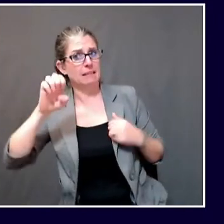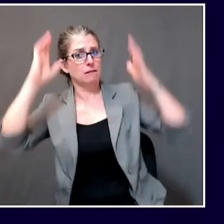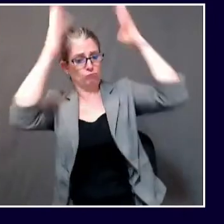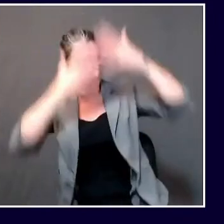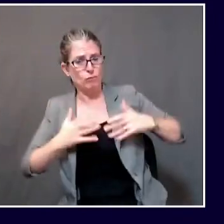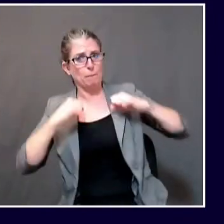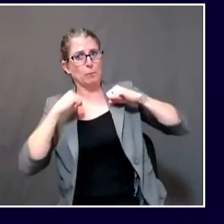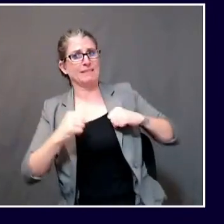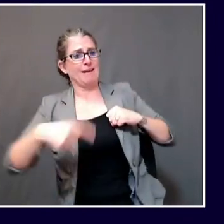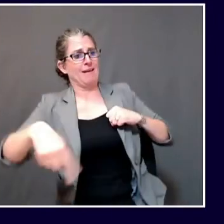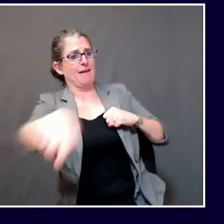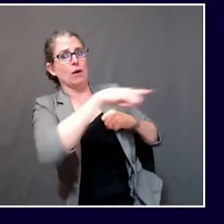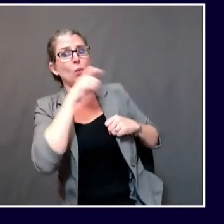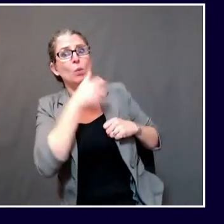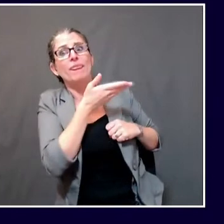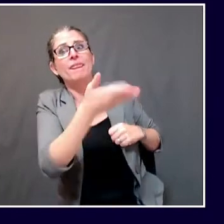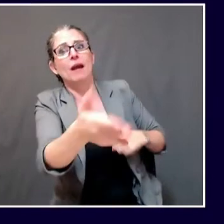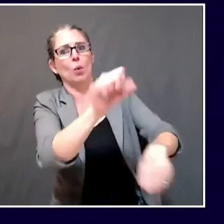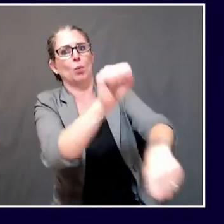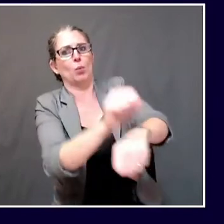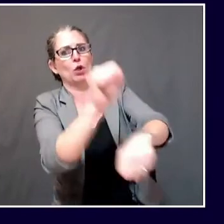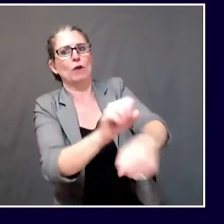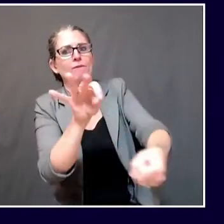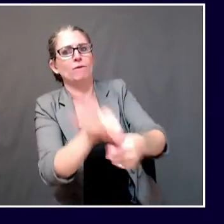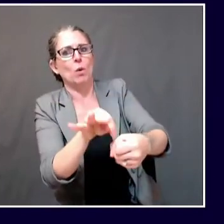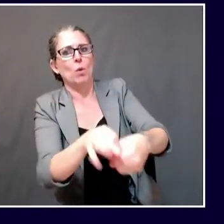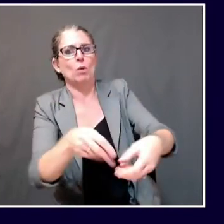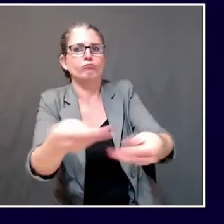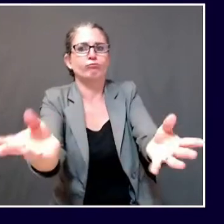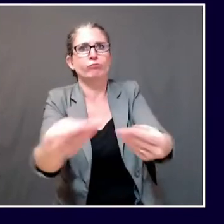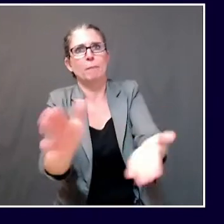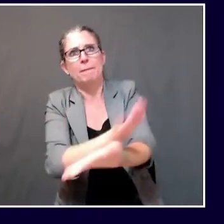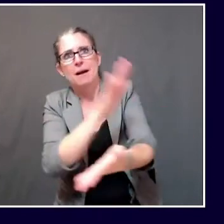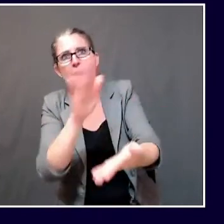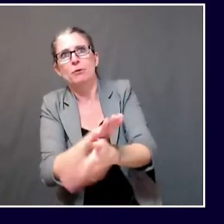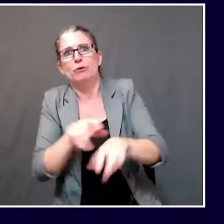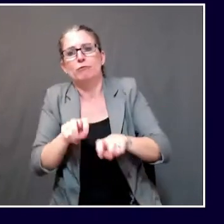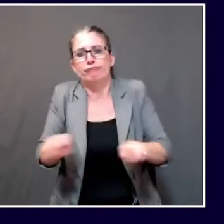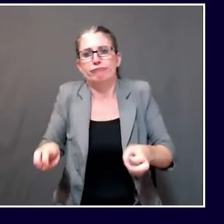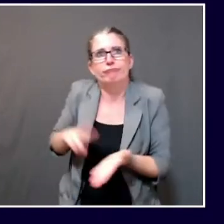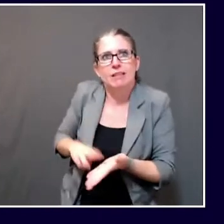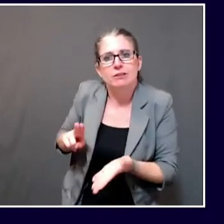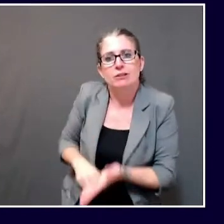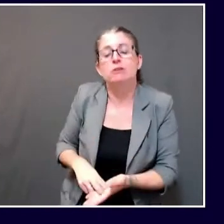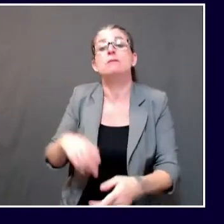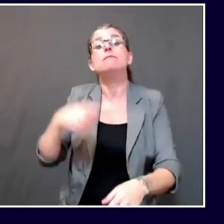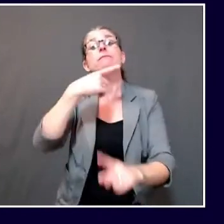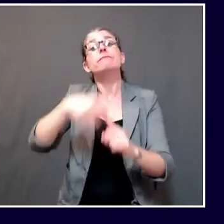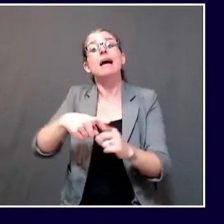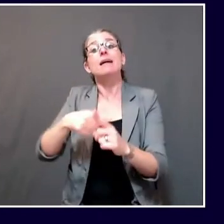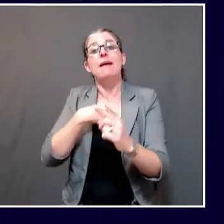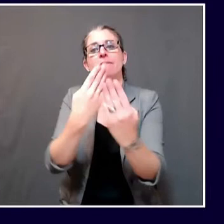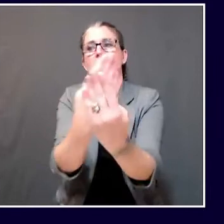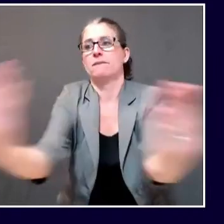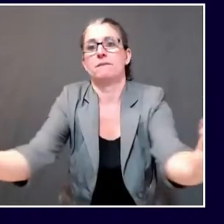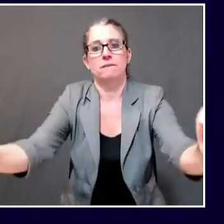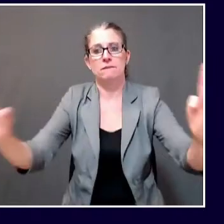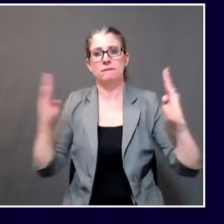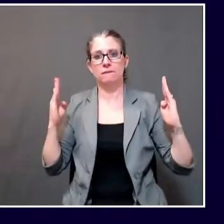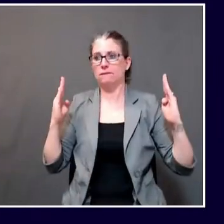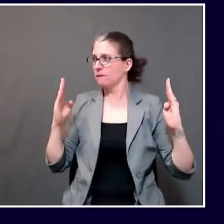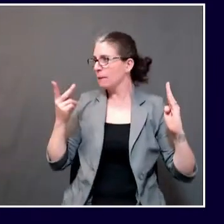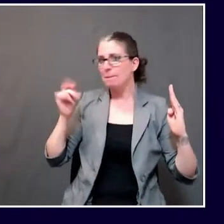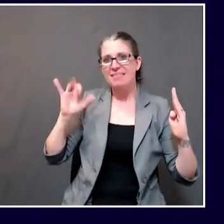equipment for the July primary. Voting booths will be sanitized according to CDC guidelines, and pens will be single use. We're getting